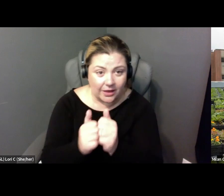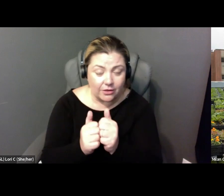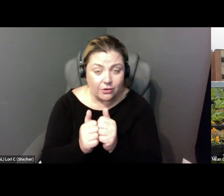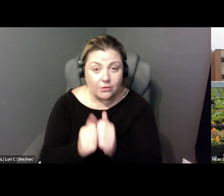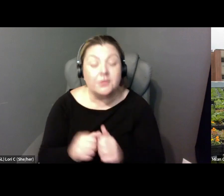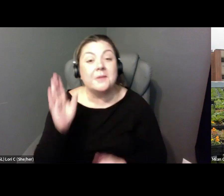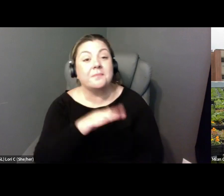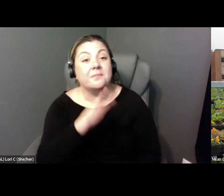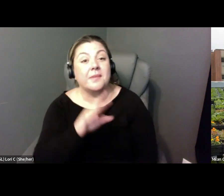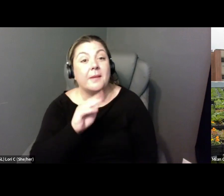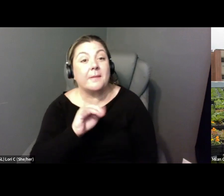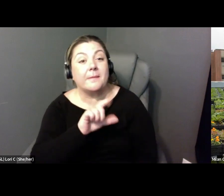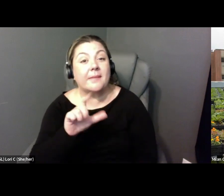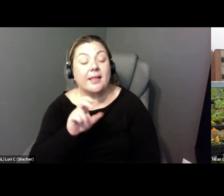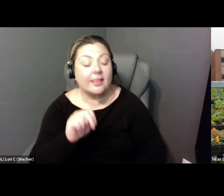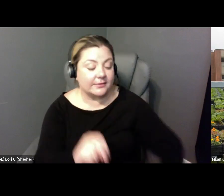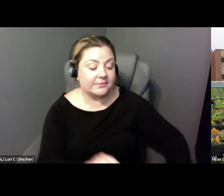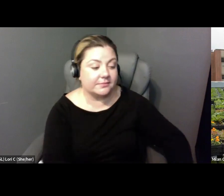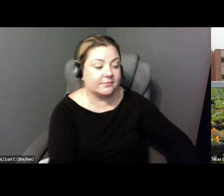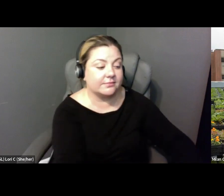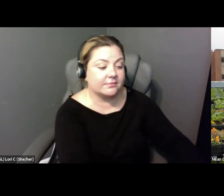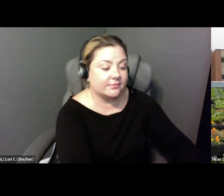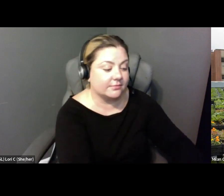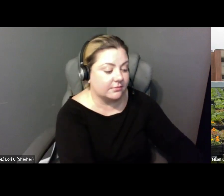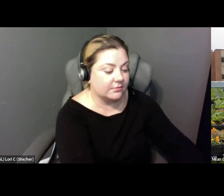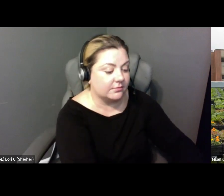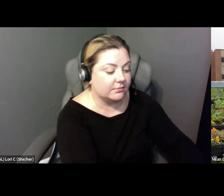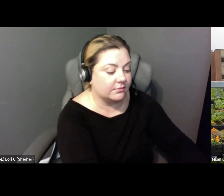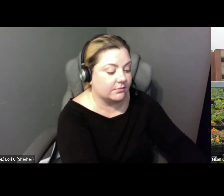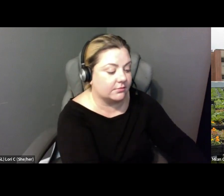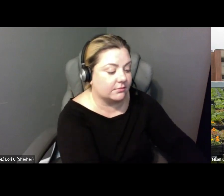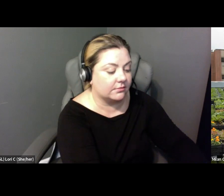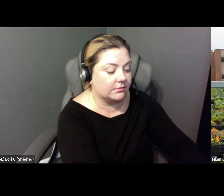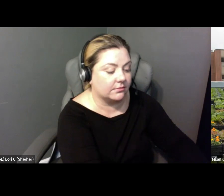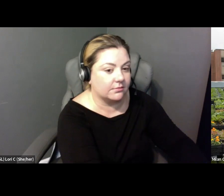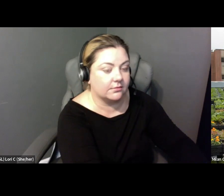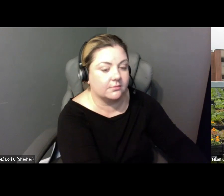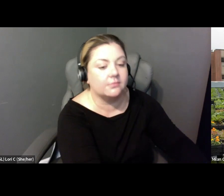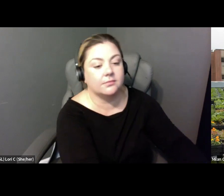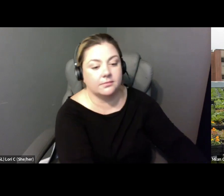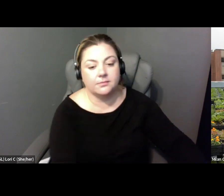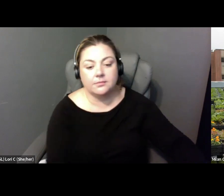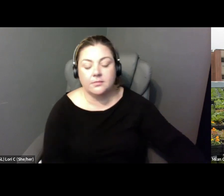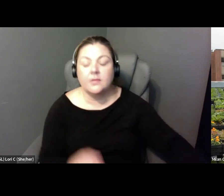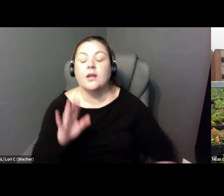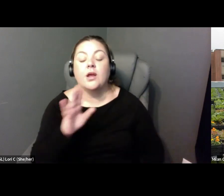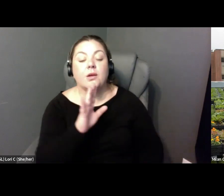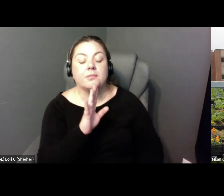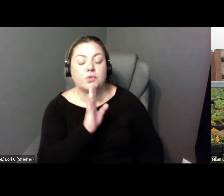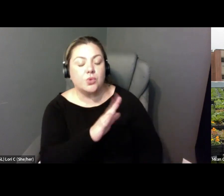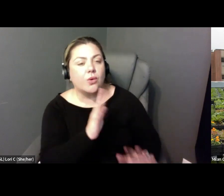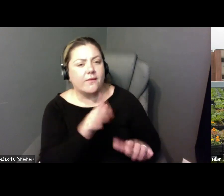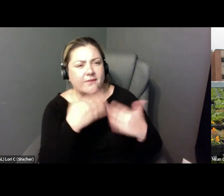what advice would you give from your experiences to communities, moving your projects